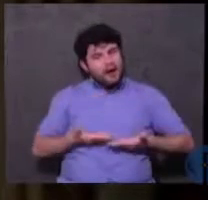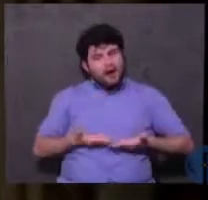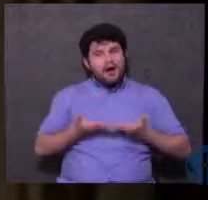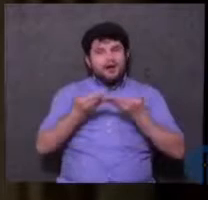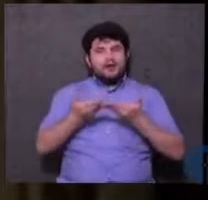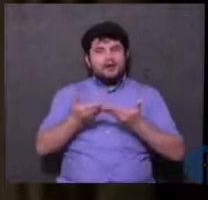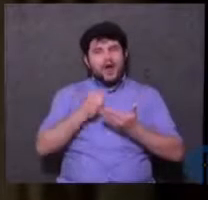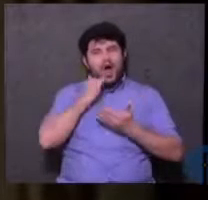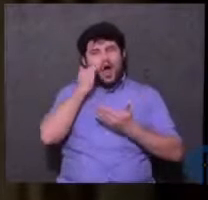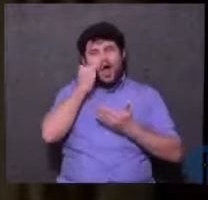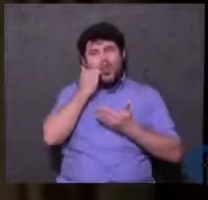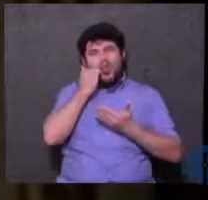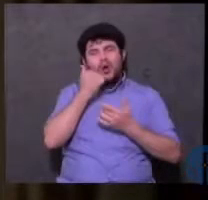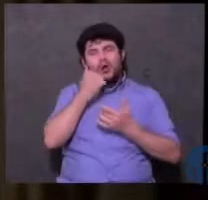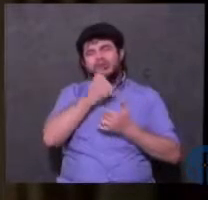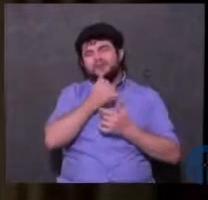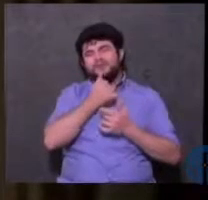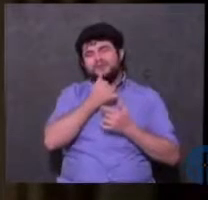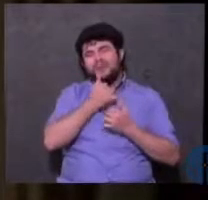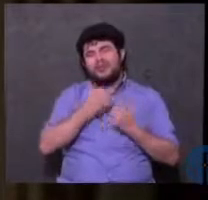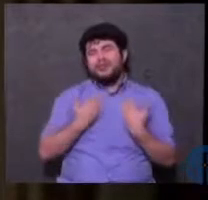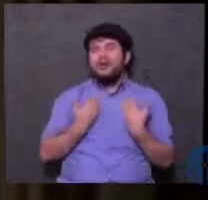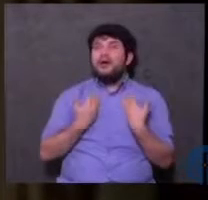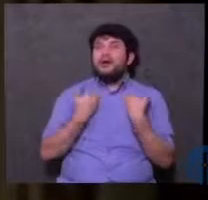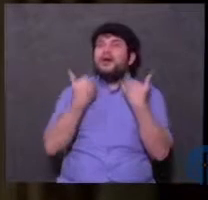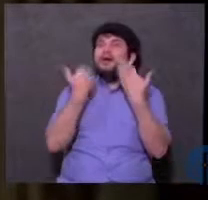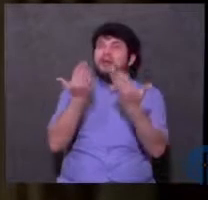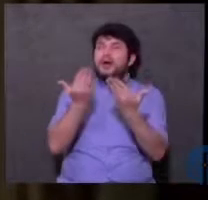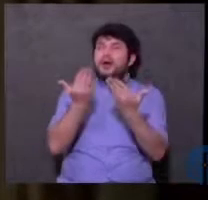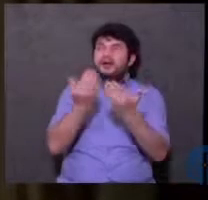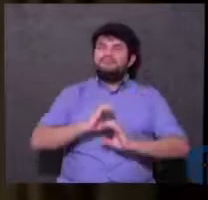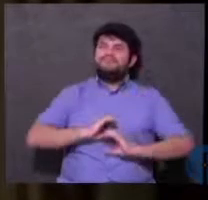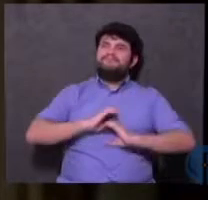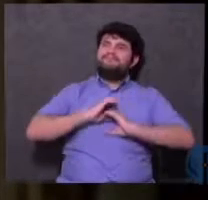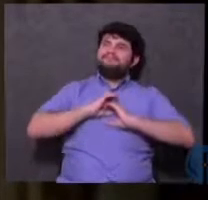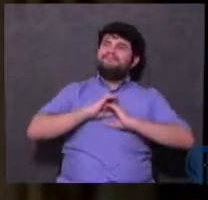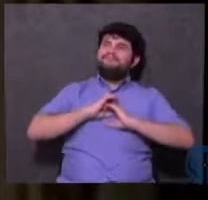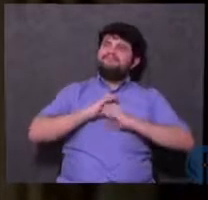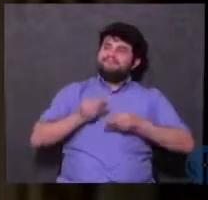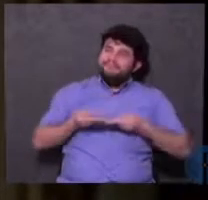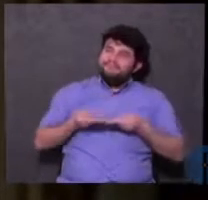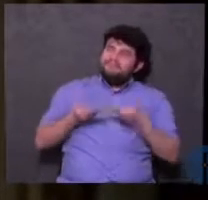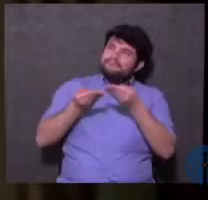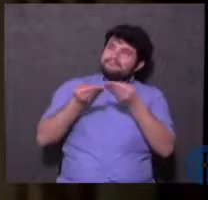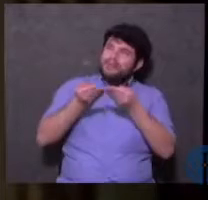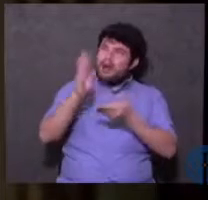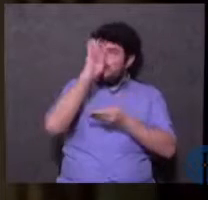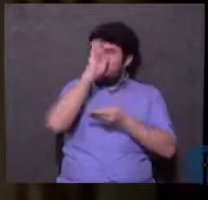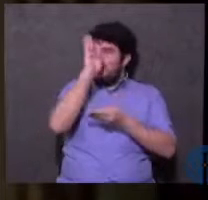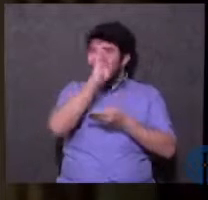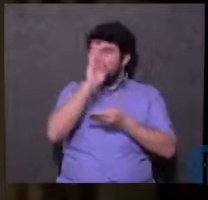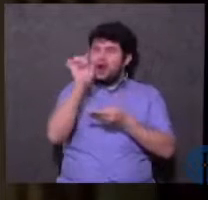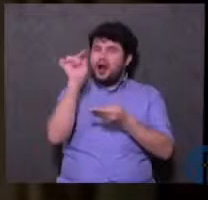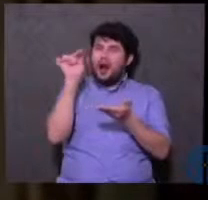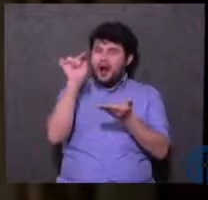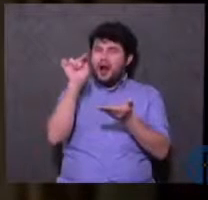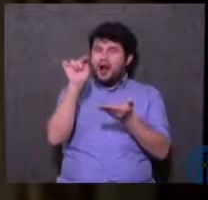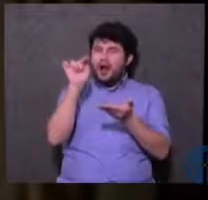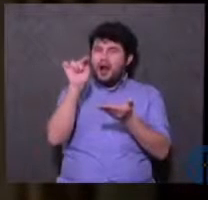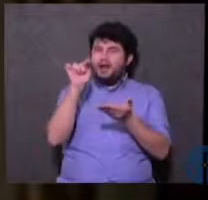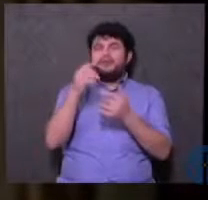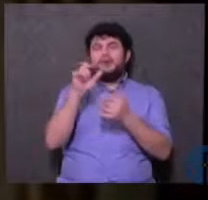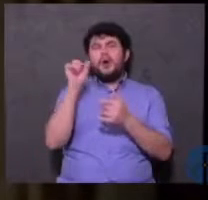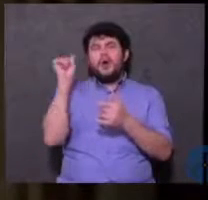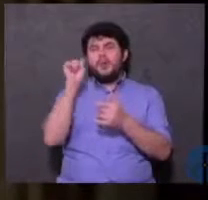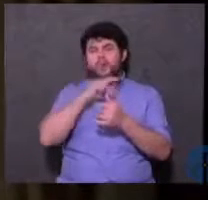nossas dores e angústias e confiança de sabermos que nelas também vos